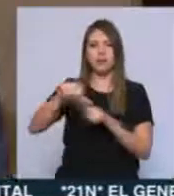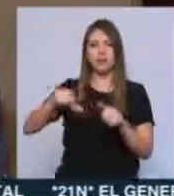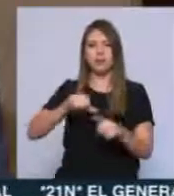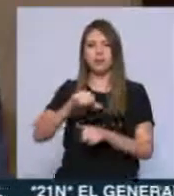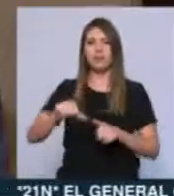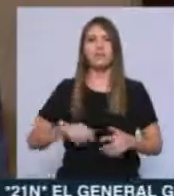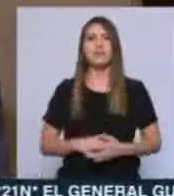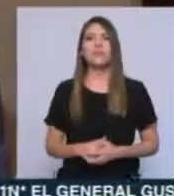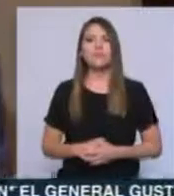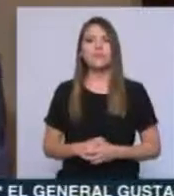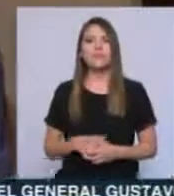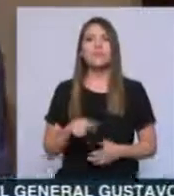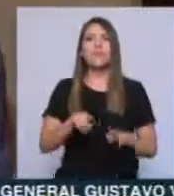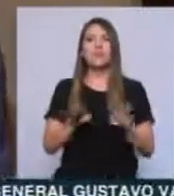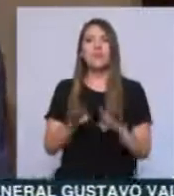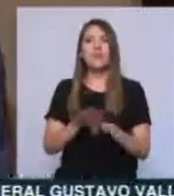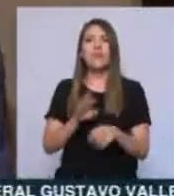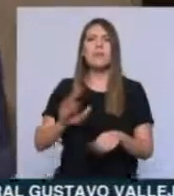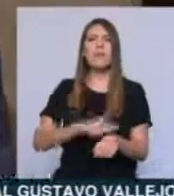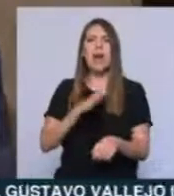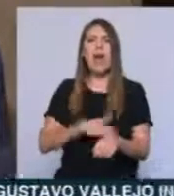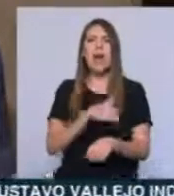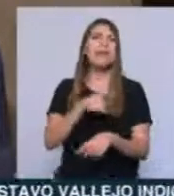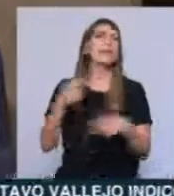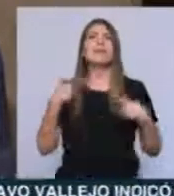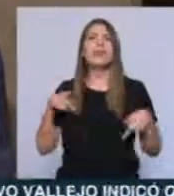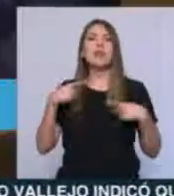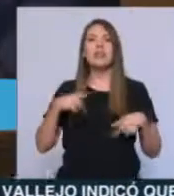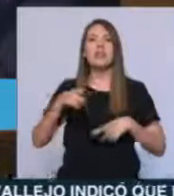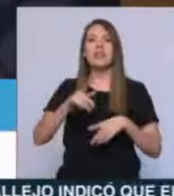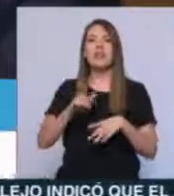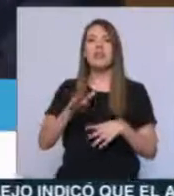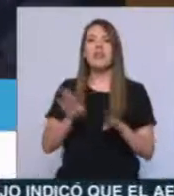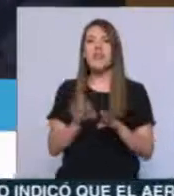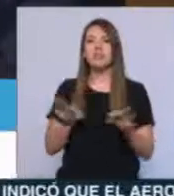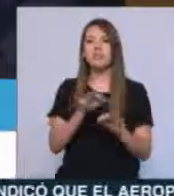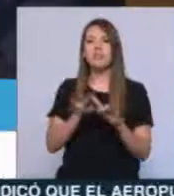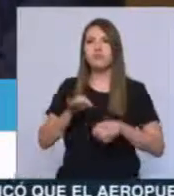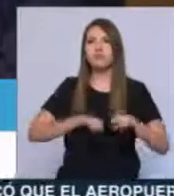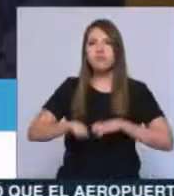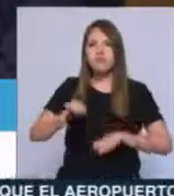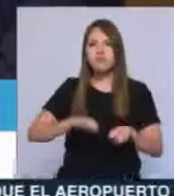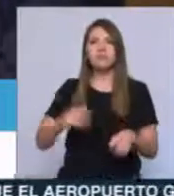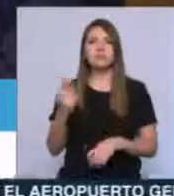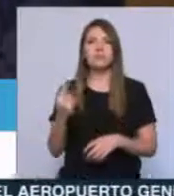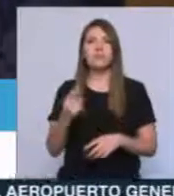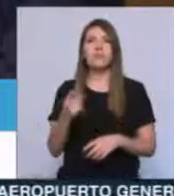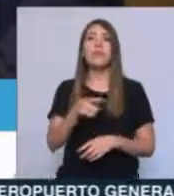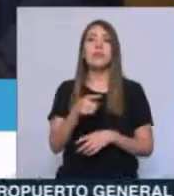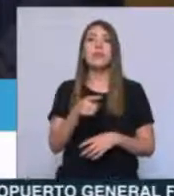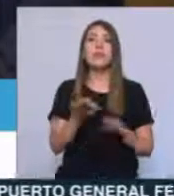el compromiso de los empresarios mexicanos con las necesidades humanas? I think it's very important for Rotary